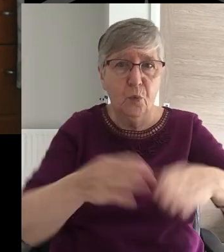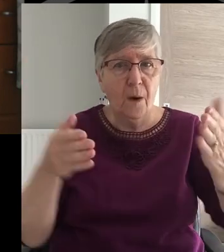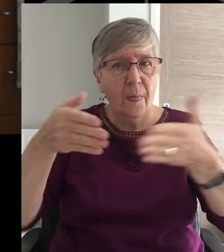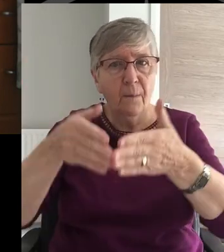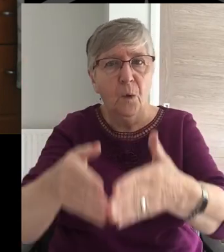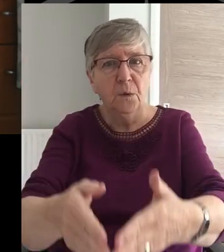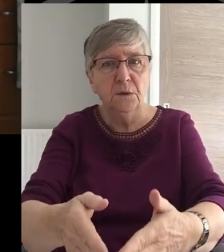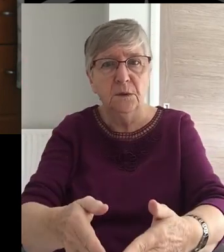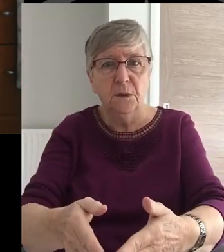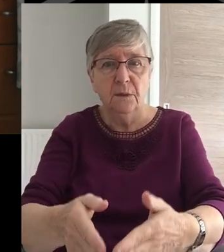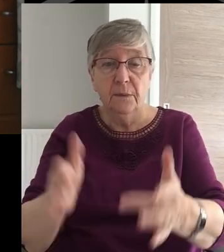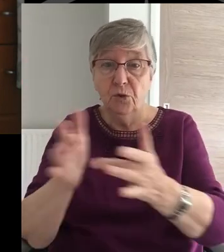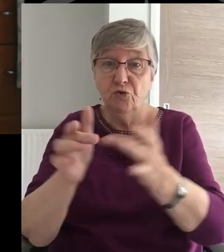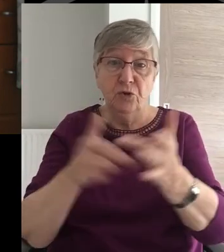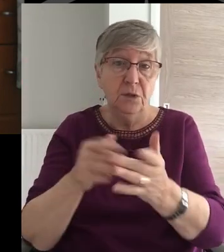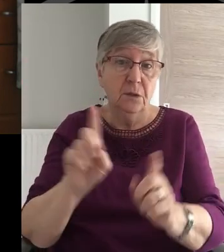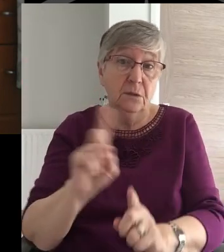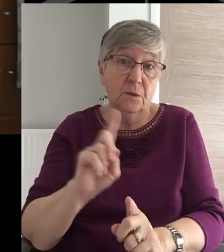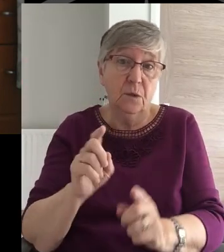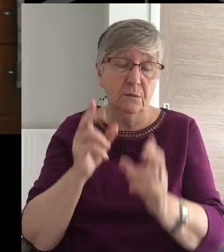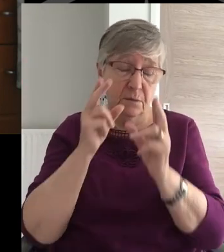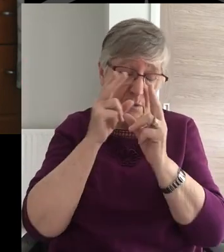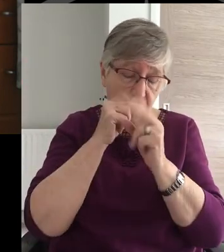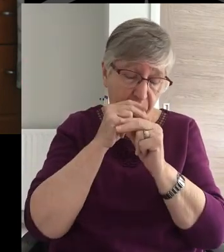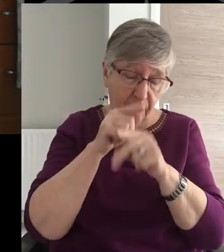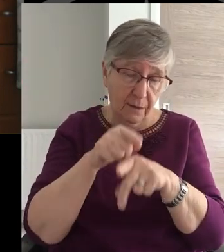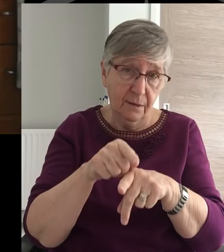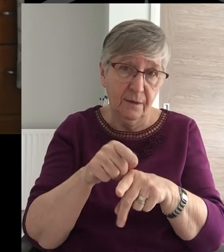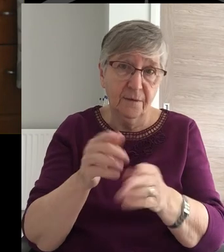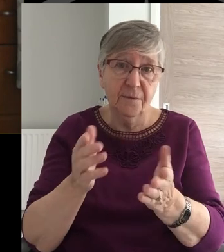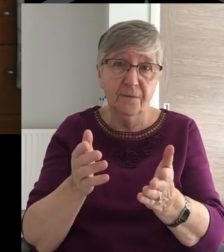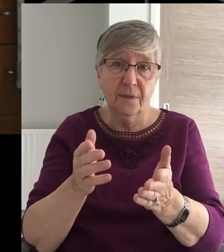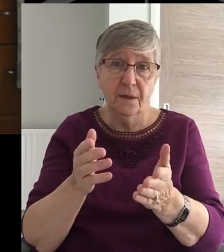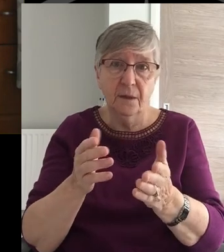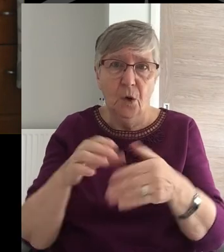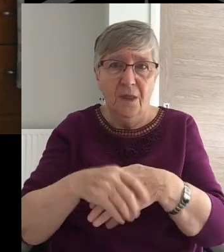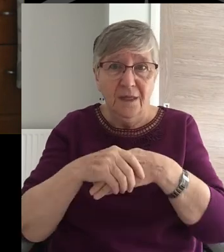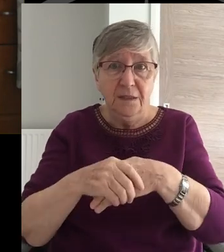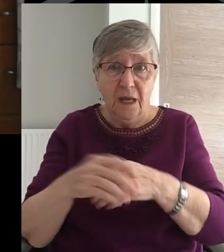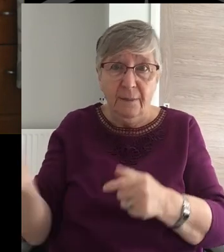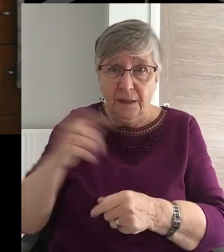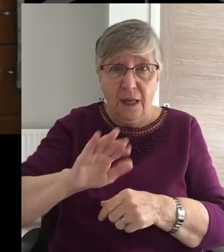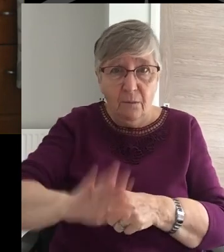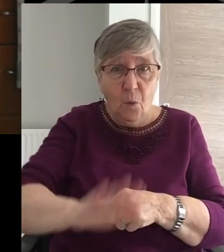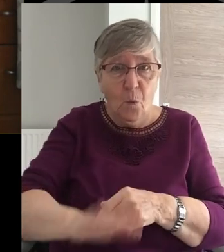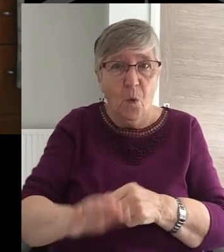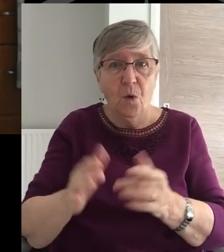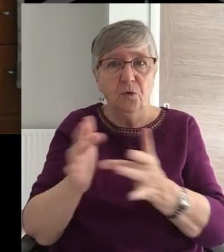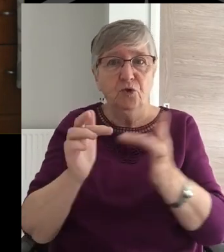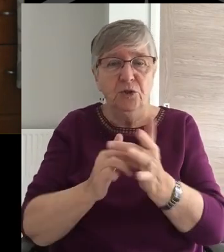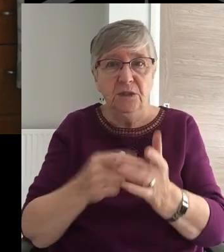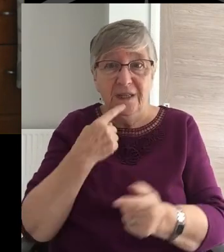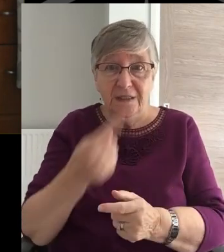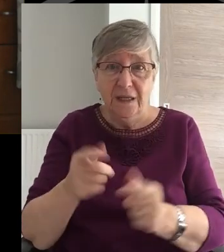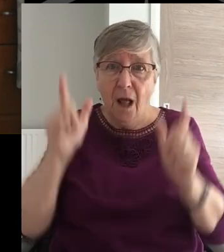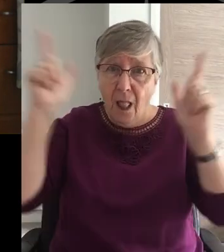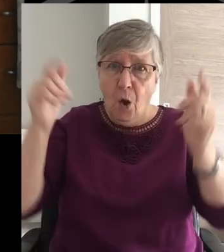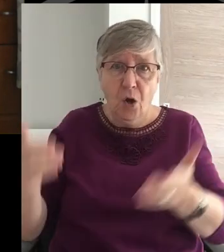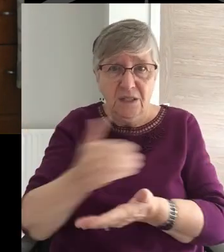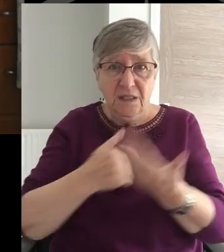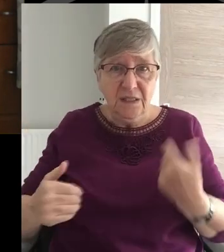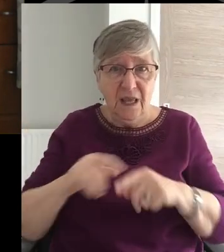But Jesus was sleeping. The disciples went and woke him, saying, Lord, save